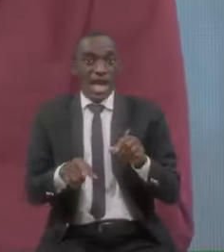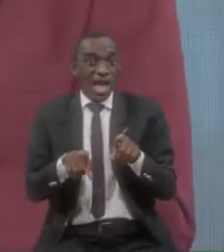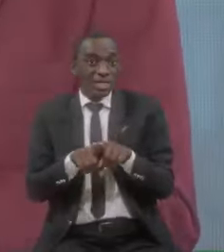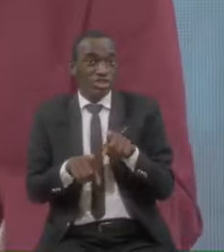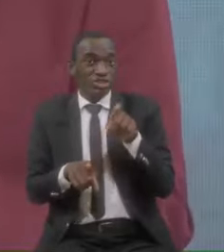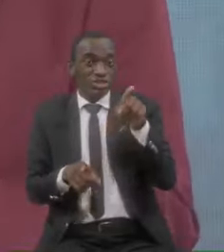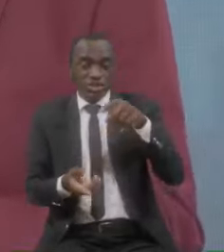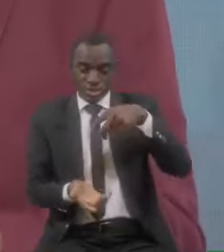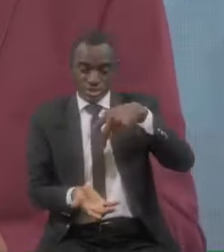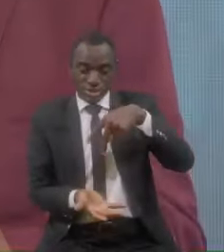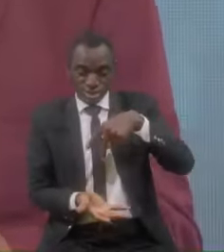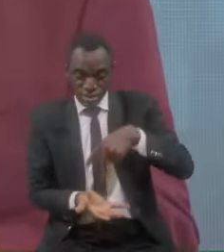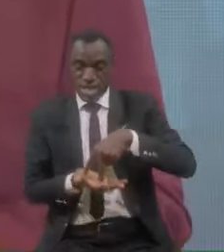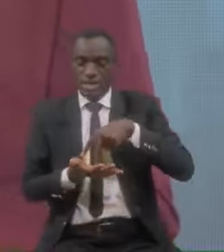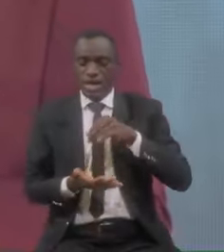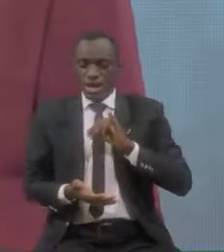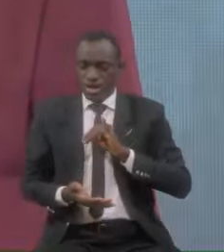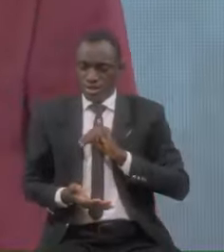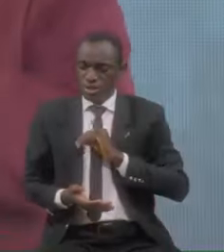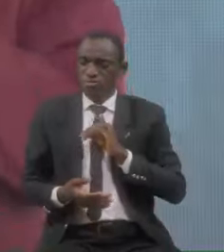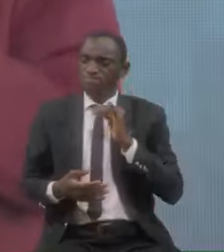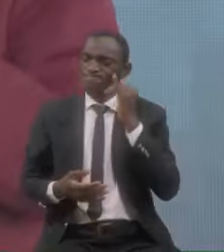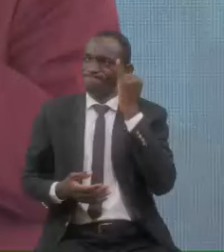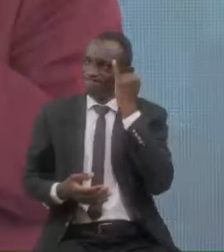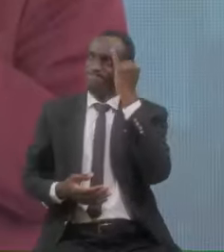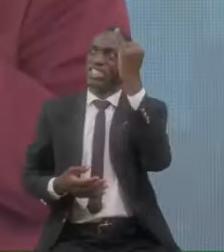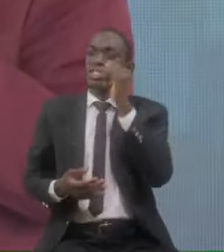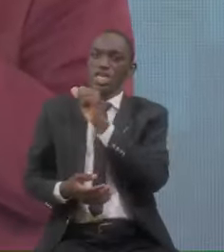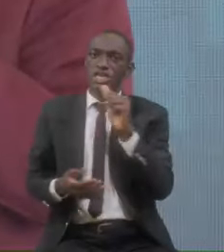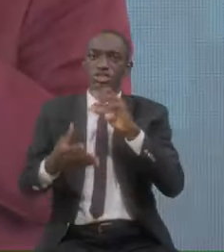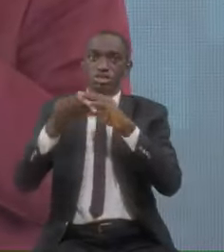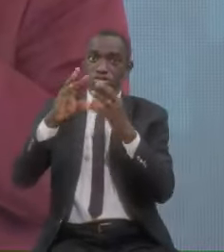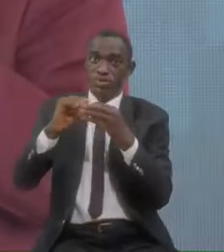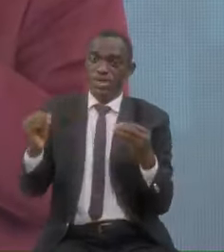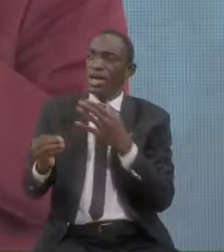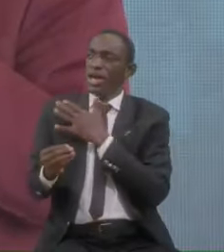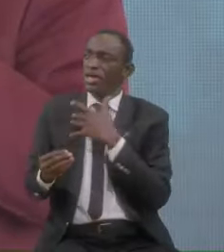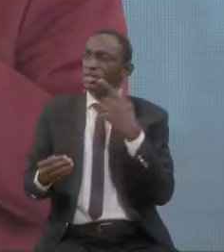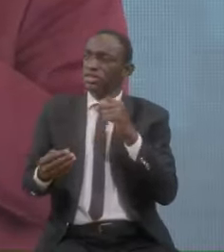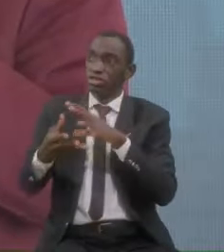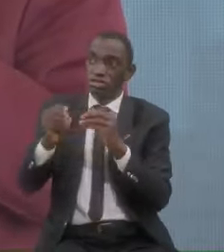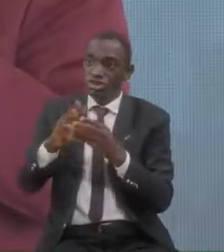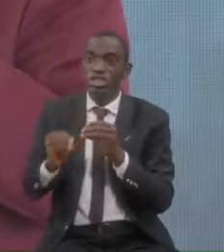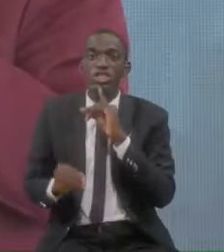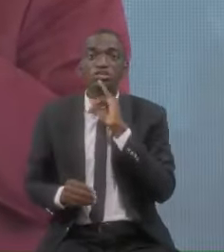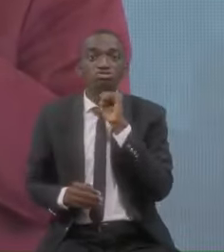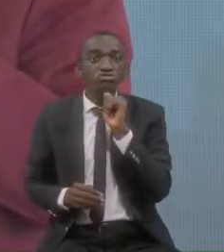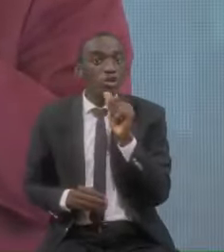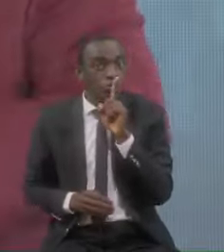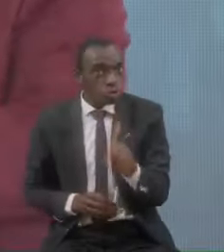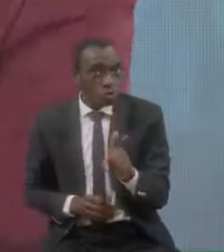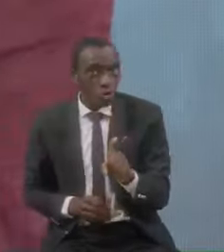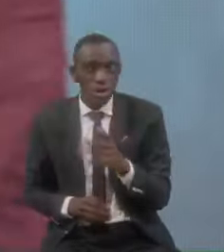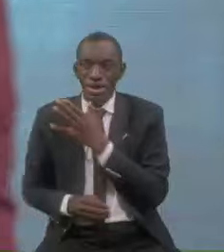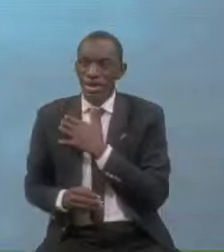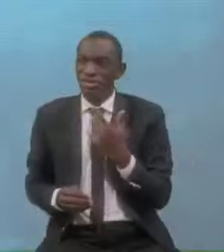story. You make up a story. And that story is not true. Embellish that story.